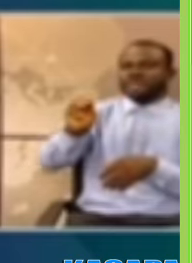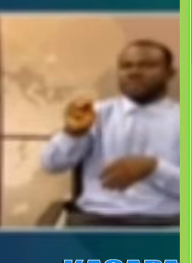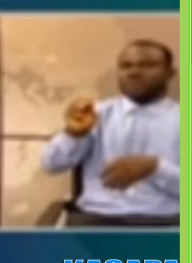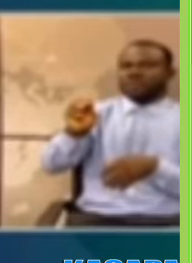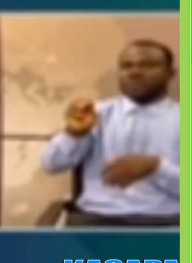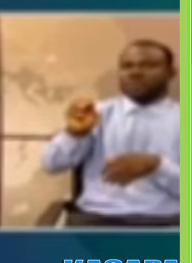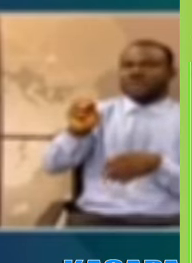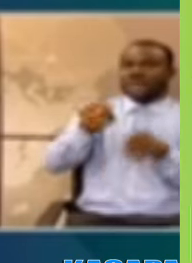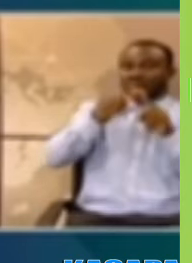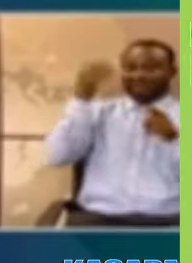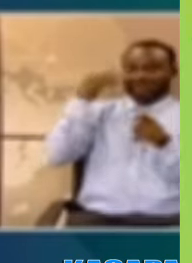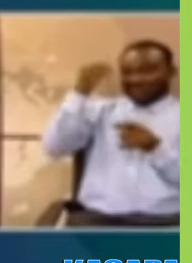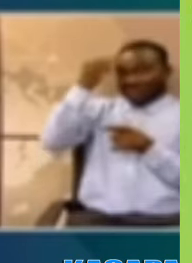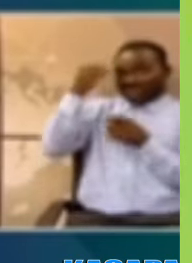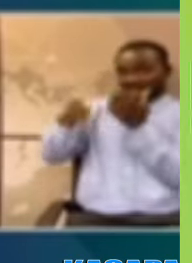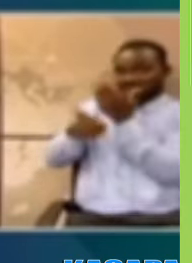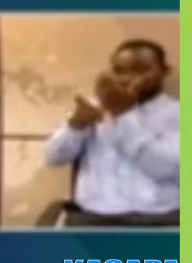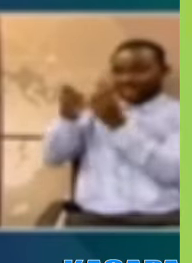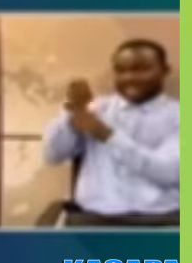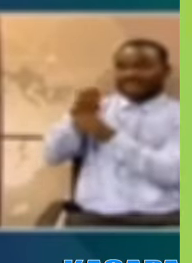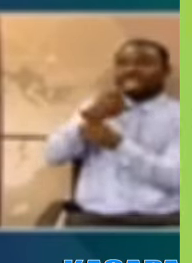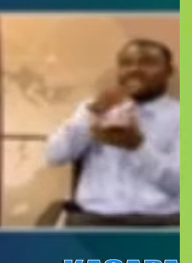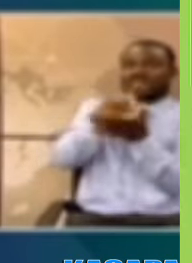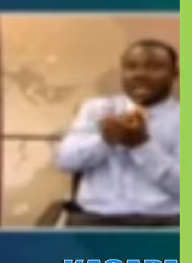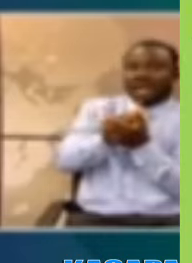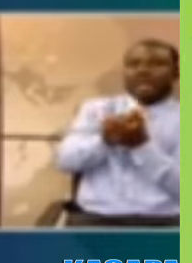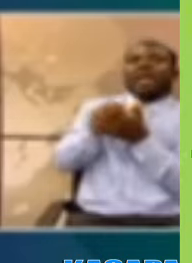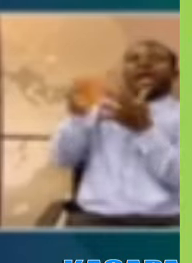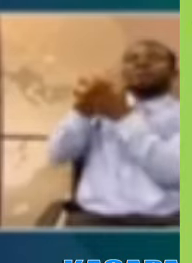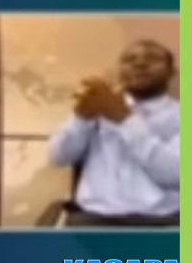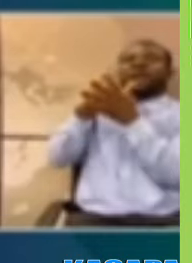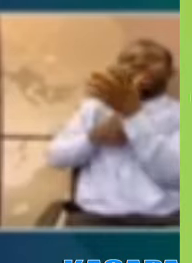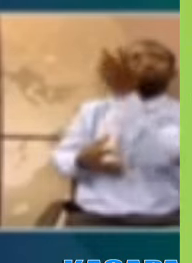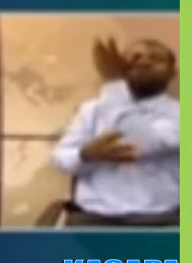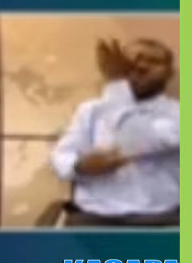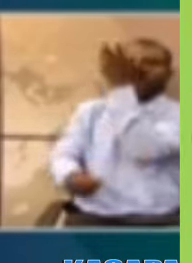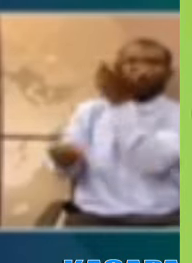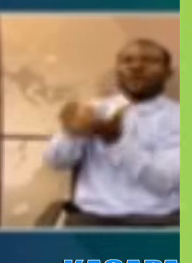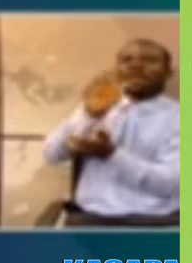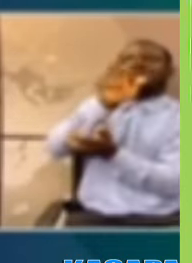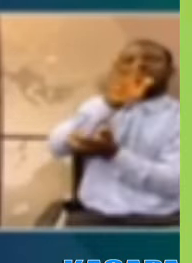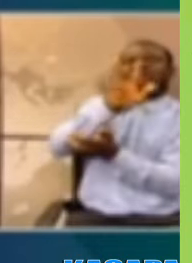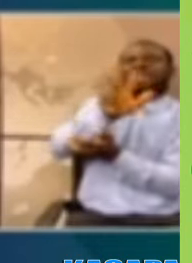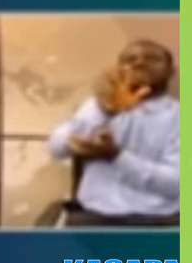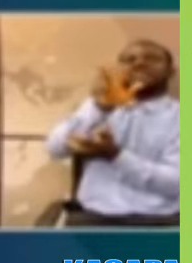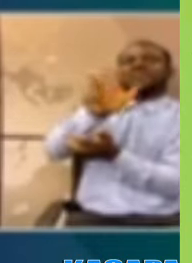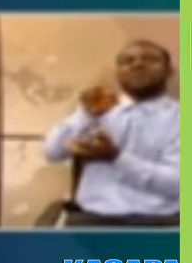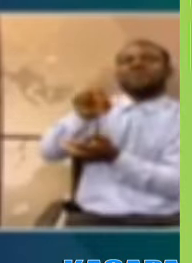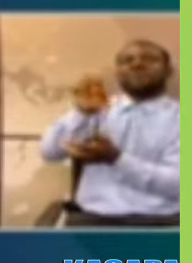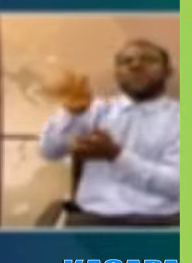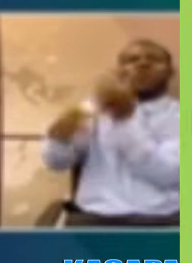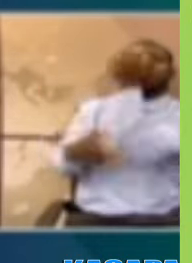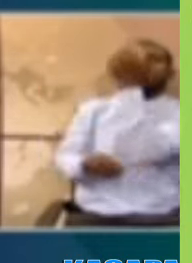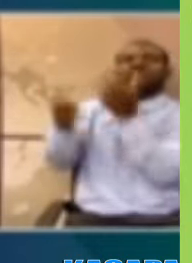report to Obianka the Bianche Wano. Who person will catch a yes say? And we are singing I a thing. COVID-19 said the Wakadabiano.